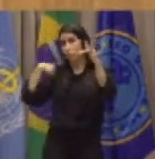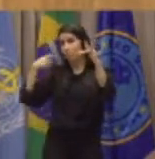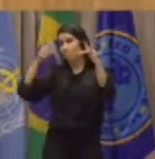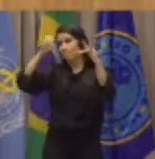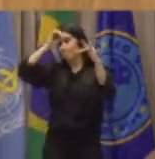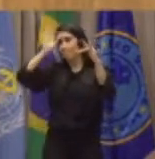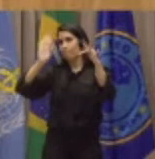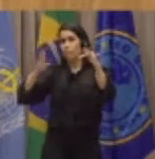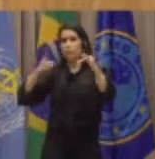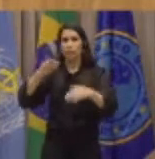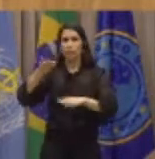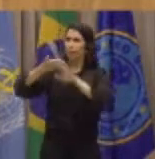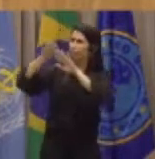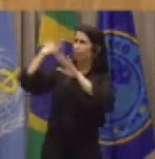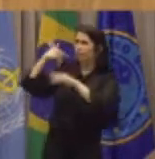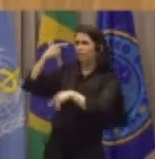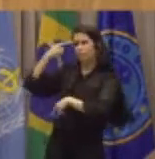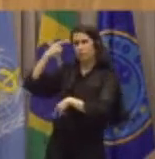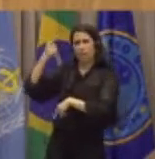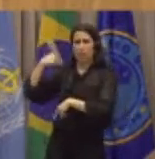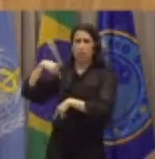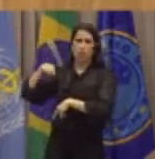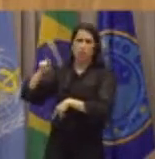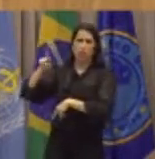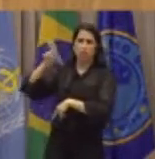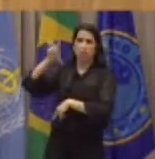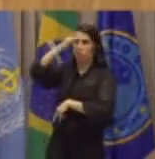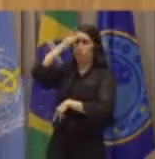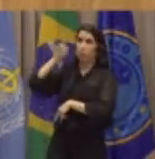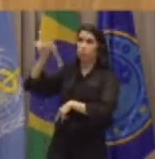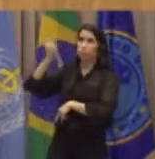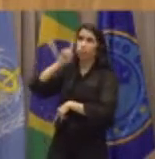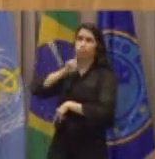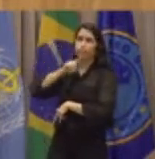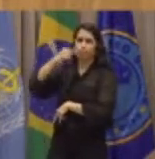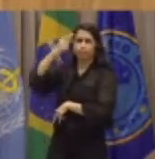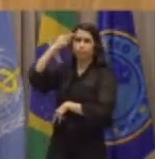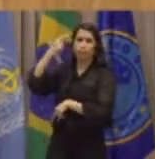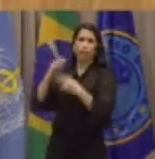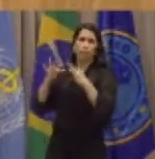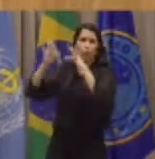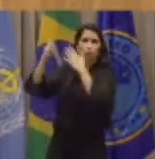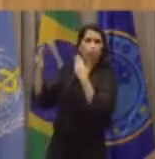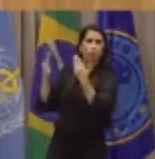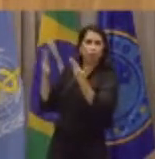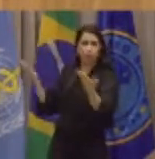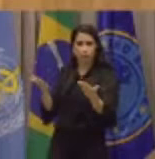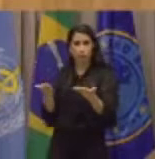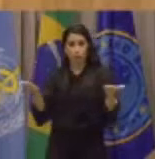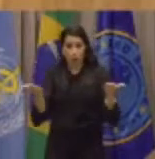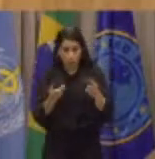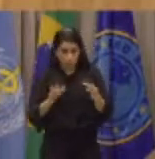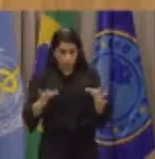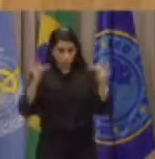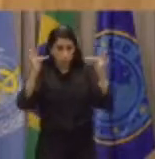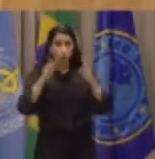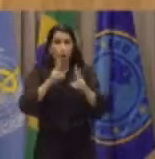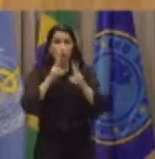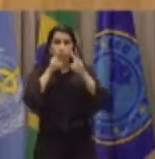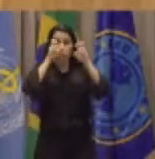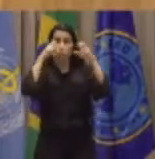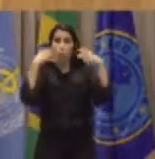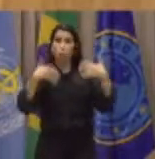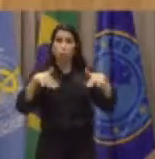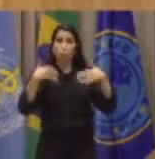imagine. We cannot be as technology driven as the Americans say, but the fact is that we have such a